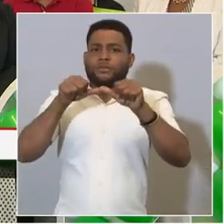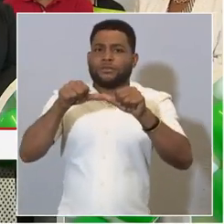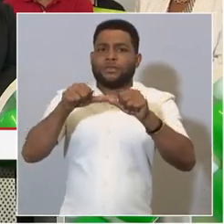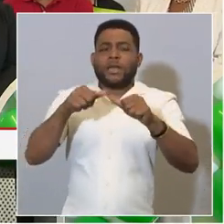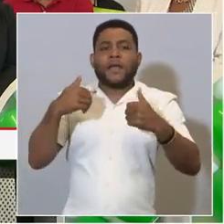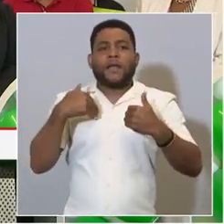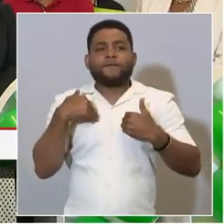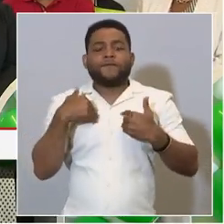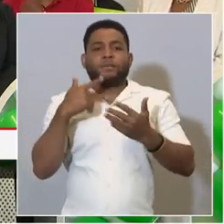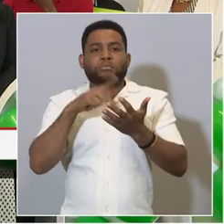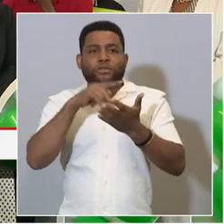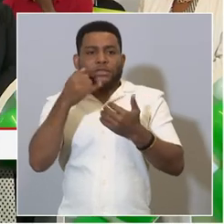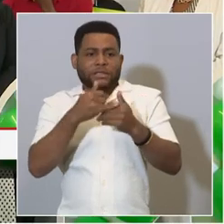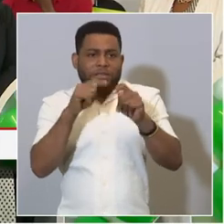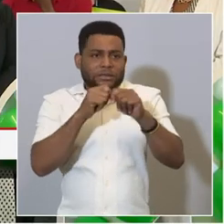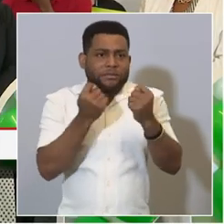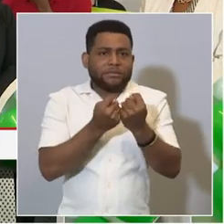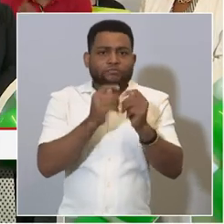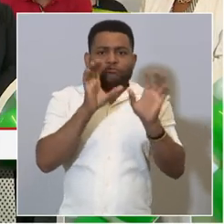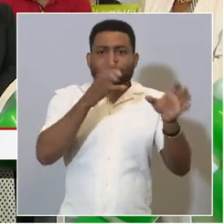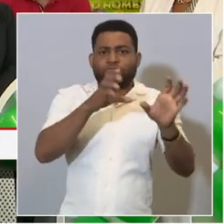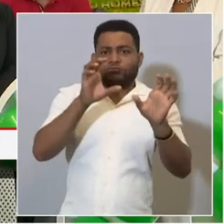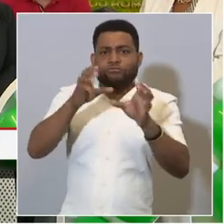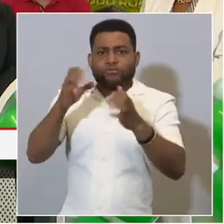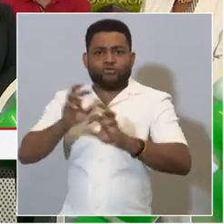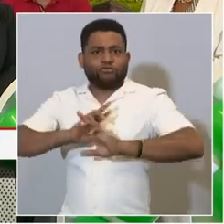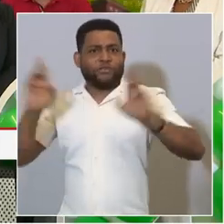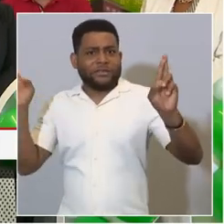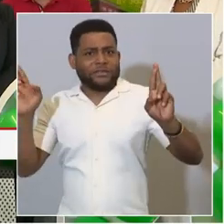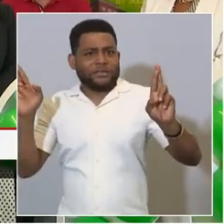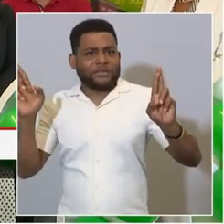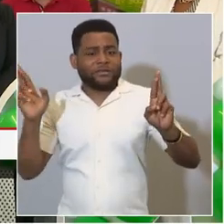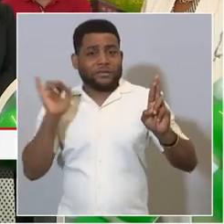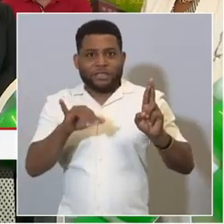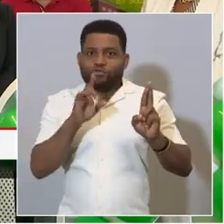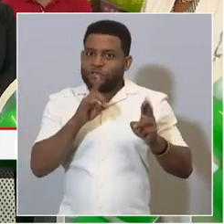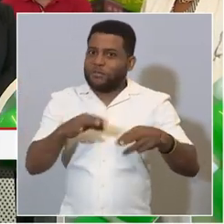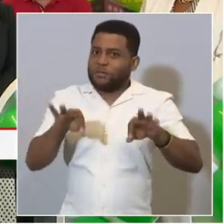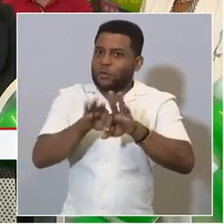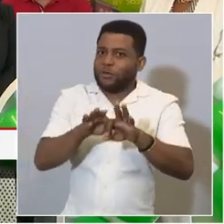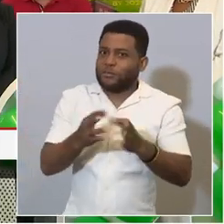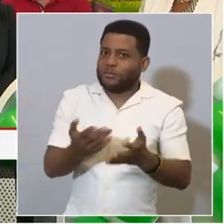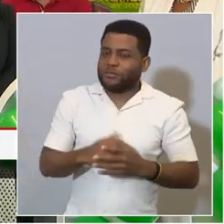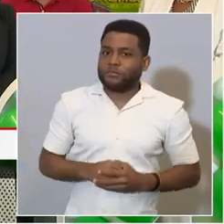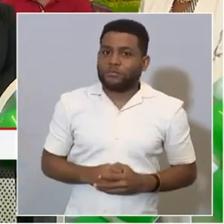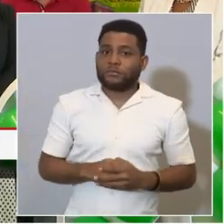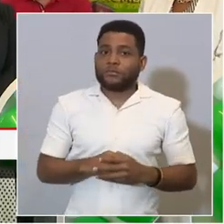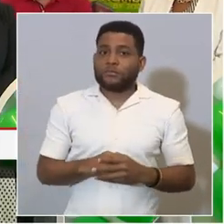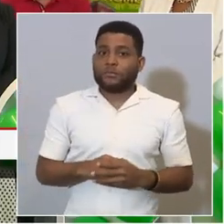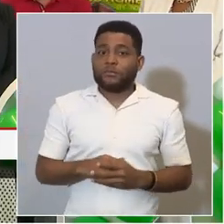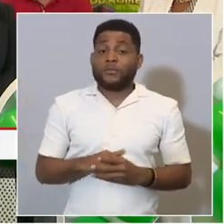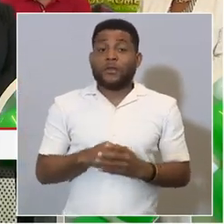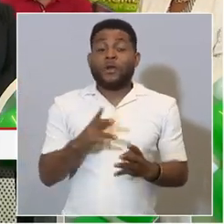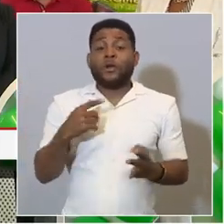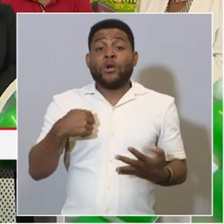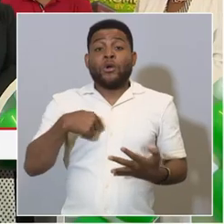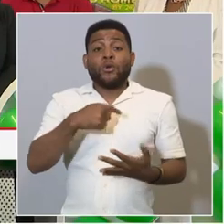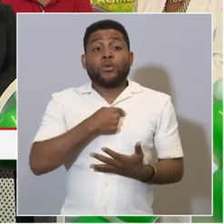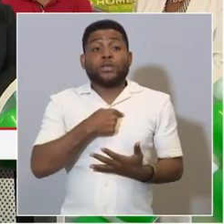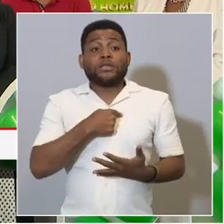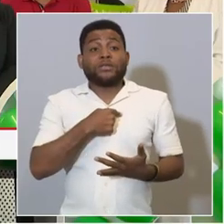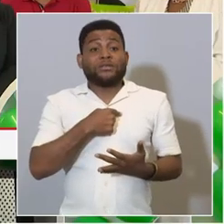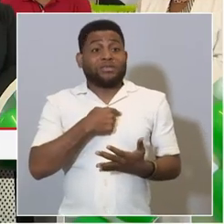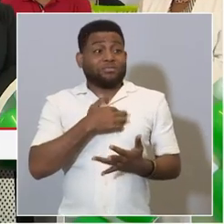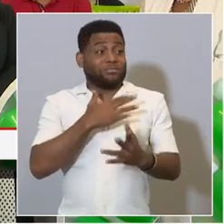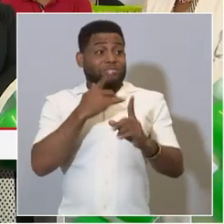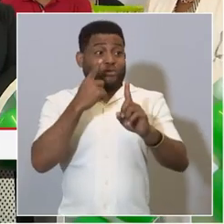can implement them. And I think that's been very important. So we actually exceeded our promise. We said